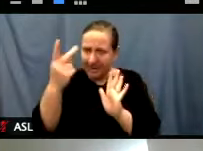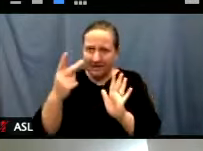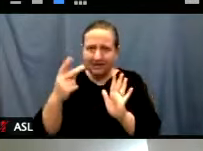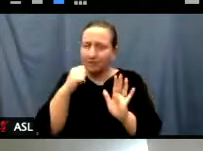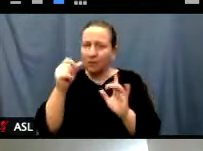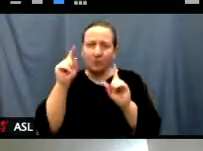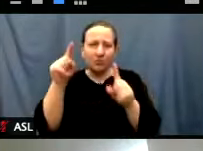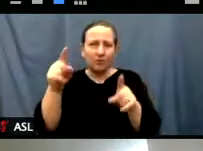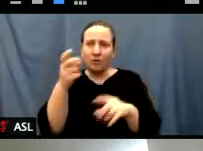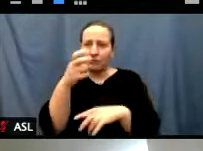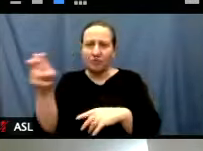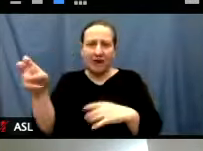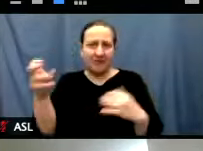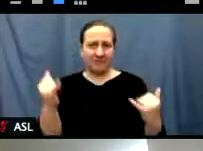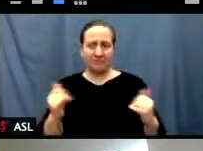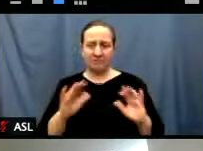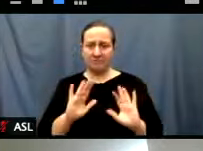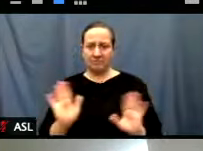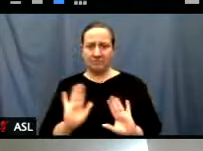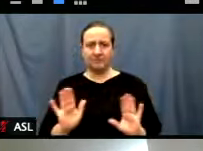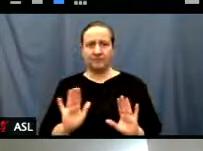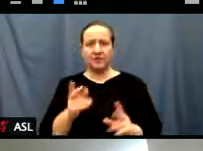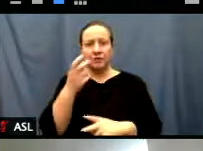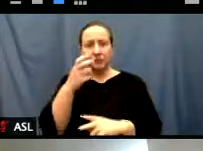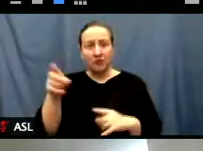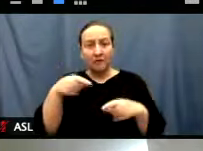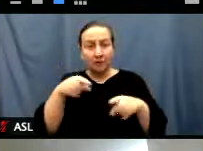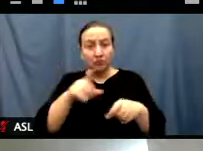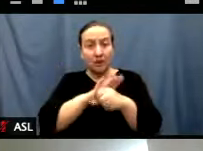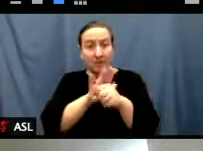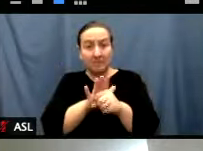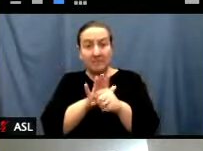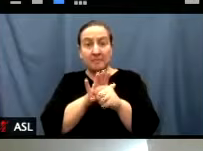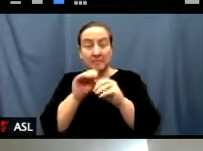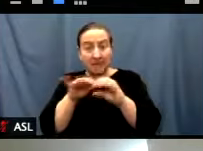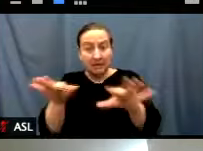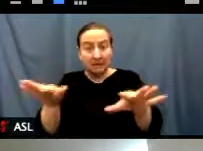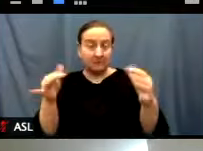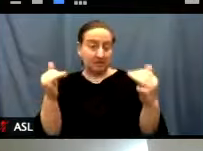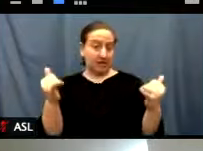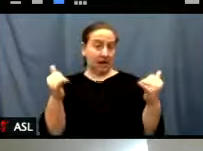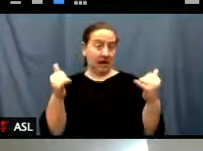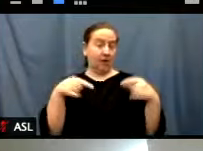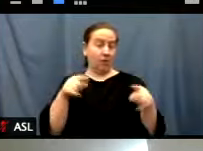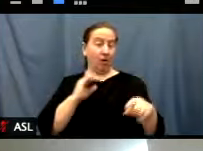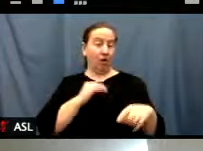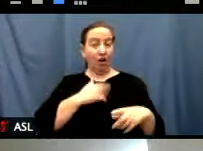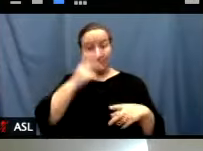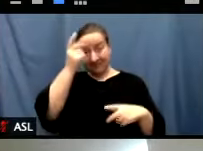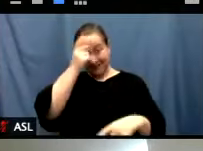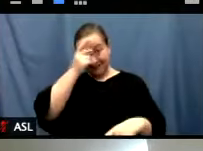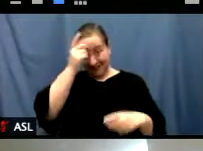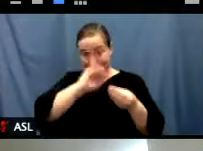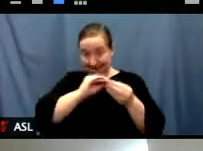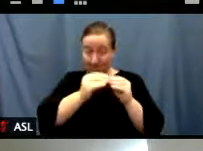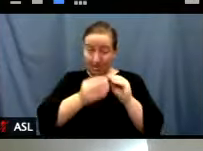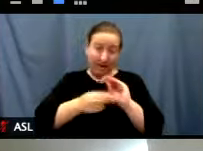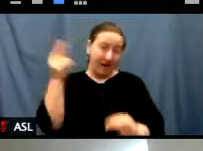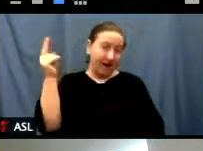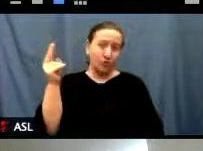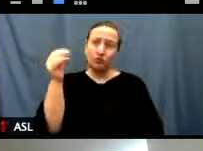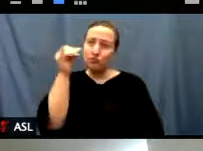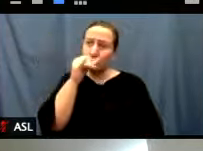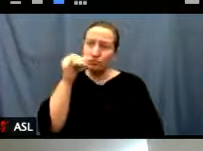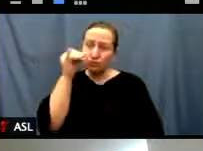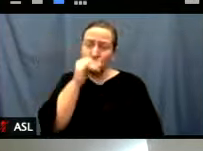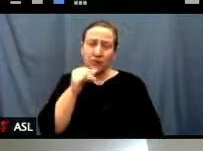point. Traveling during a pandemic, especially right now, while our disease transmission rates are so high, is